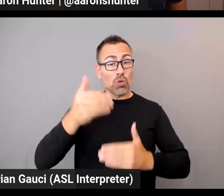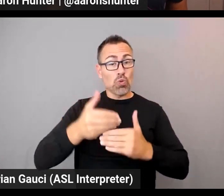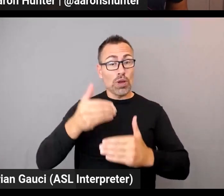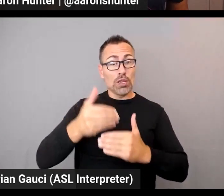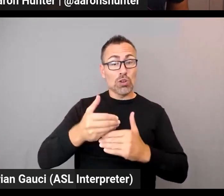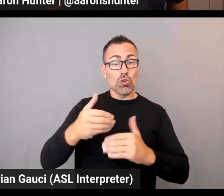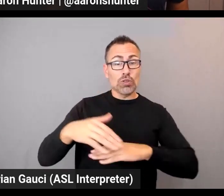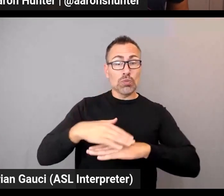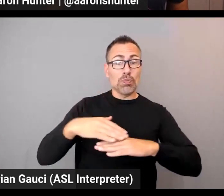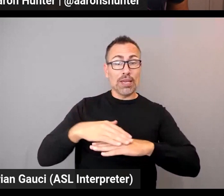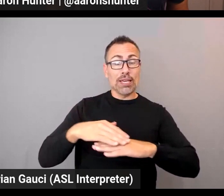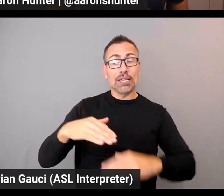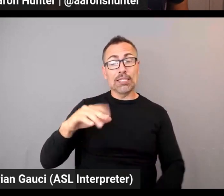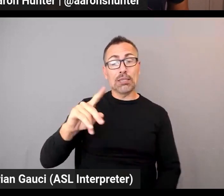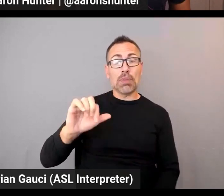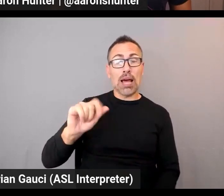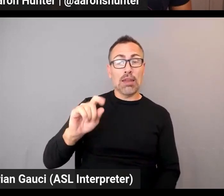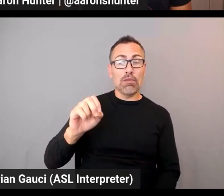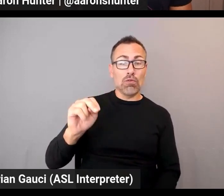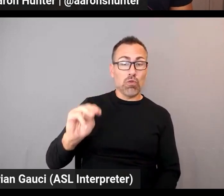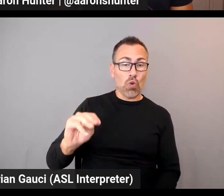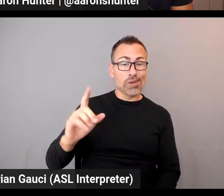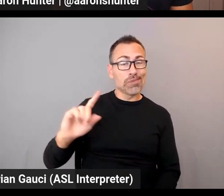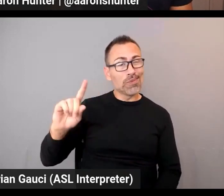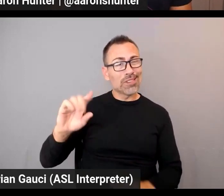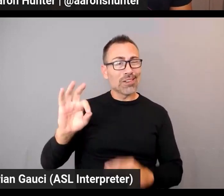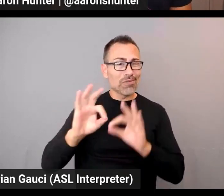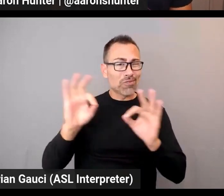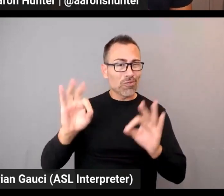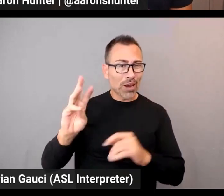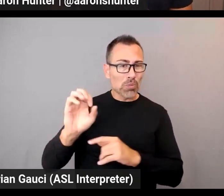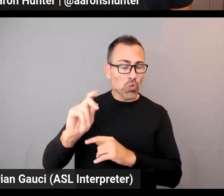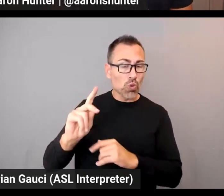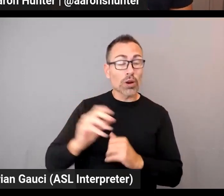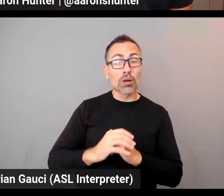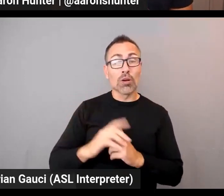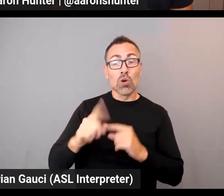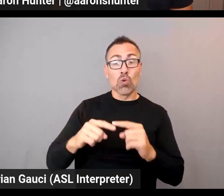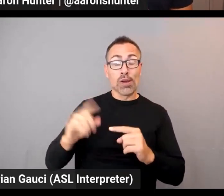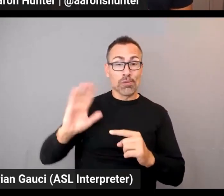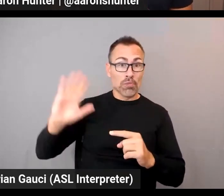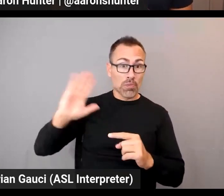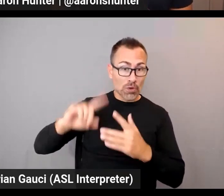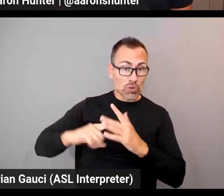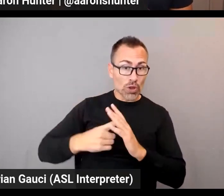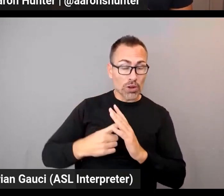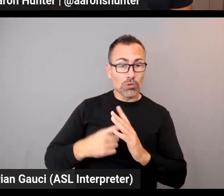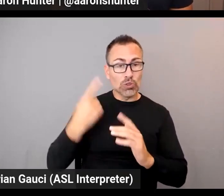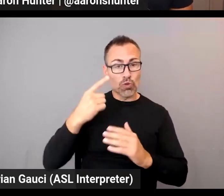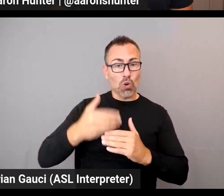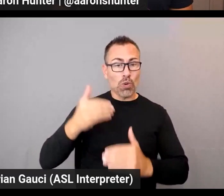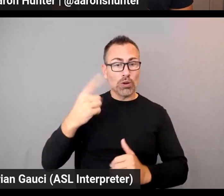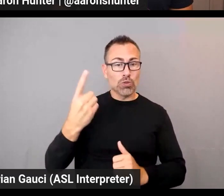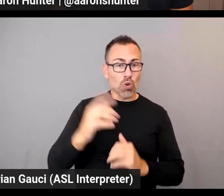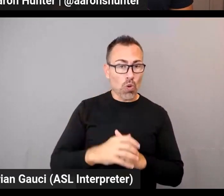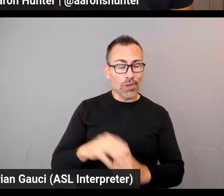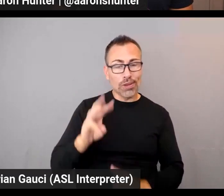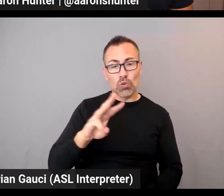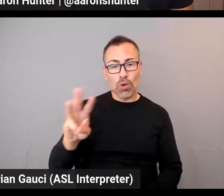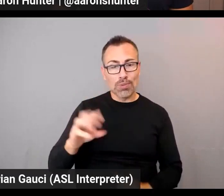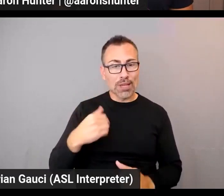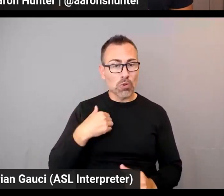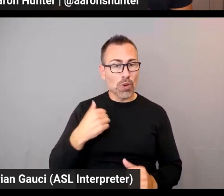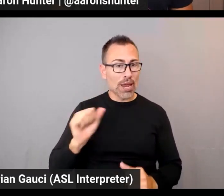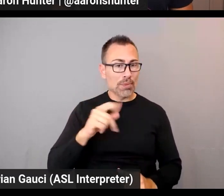.NET Framework. Decades ago, when it started, it was really only meant to run on Windows, right? Windows websites, Windows applications running on